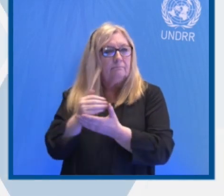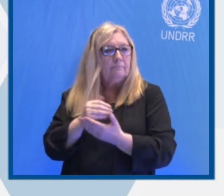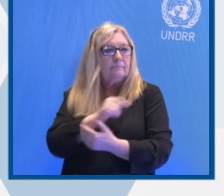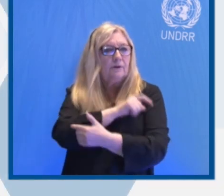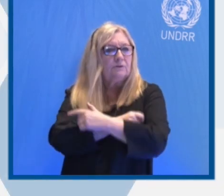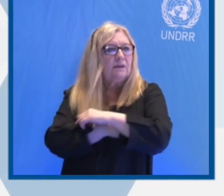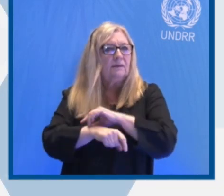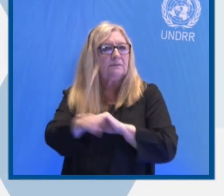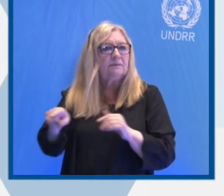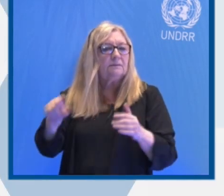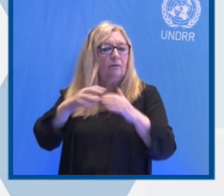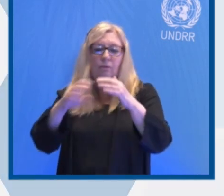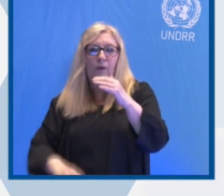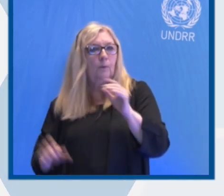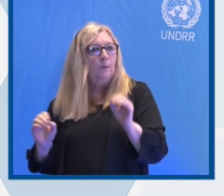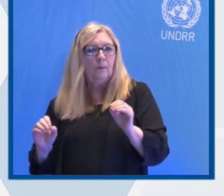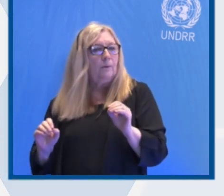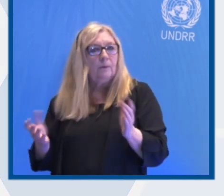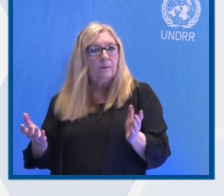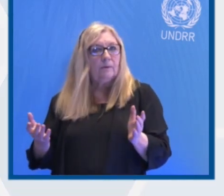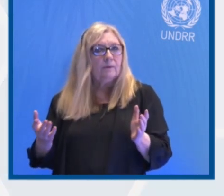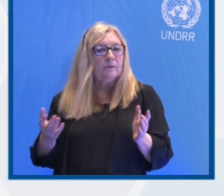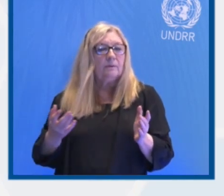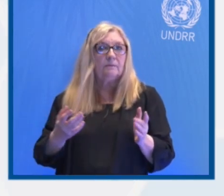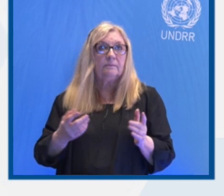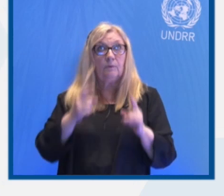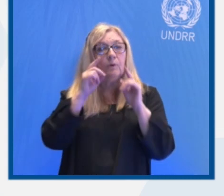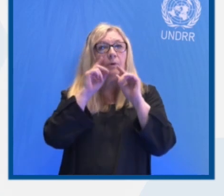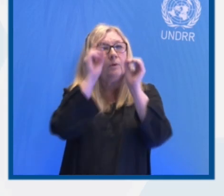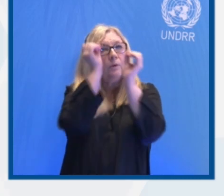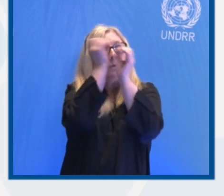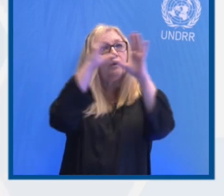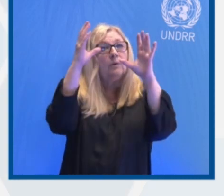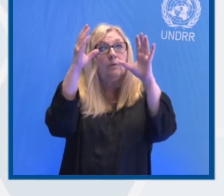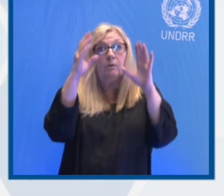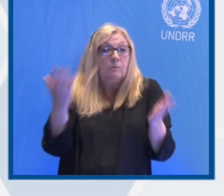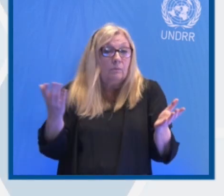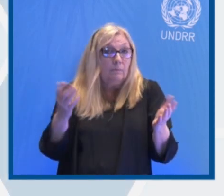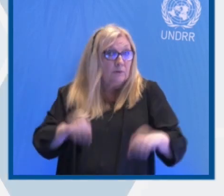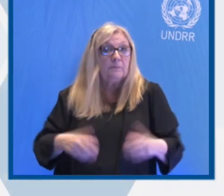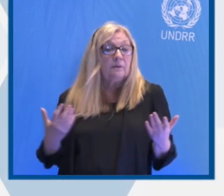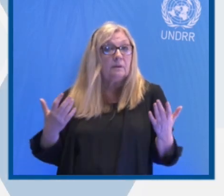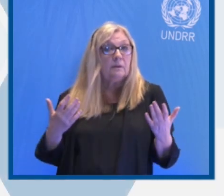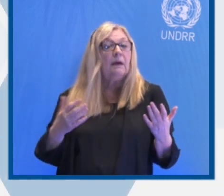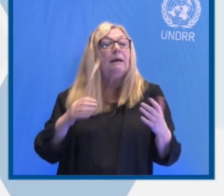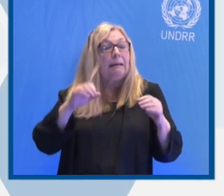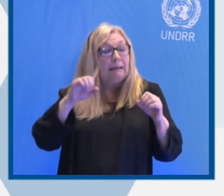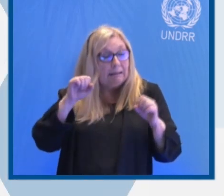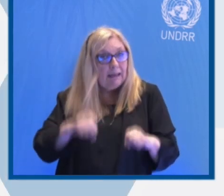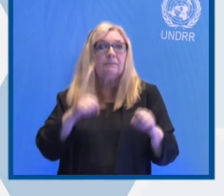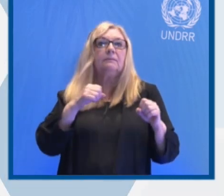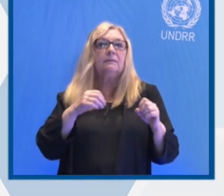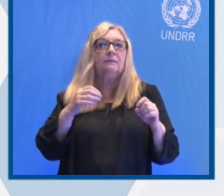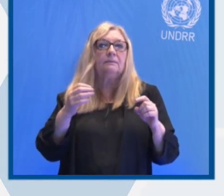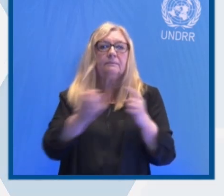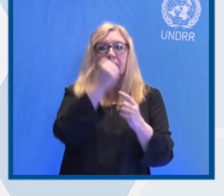serve. There was no net zero alliances not that long ago. And so I don't see any reason why there can't be similar resiliency